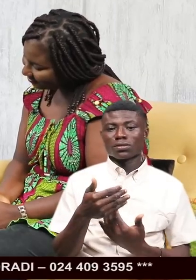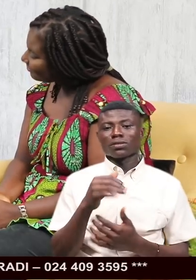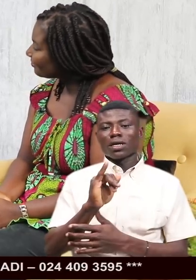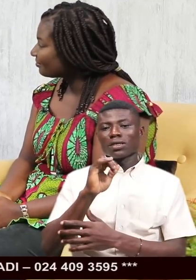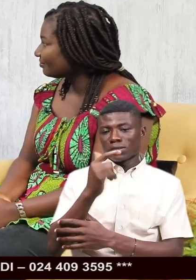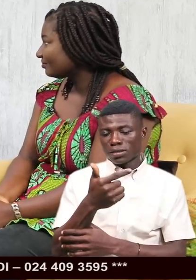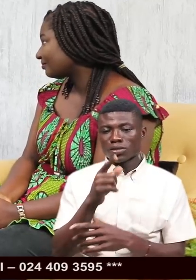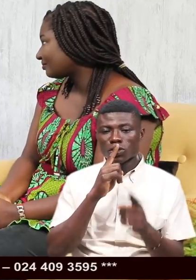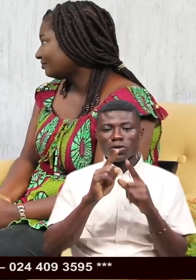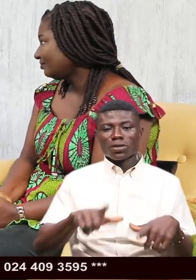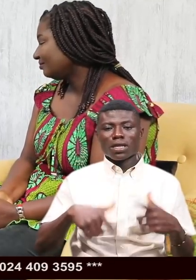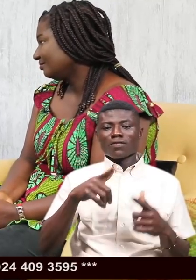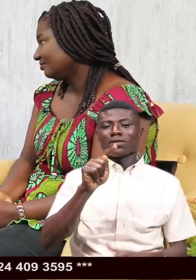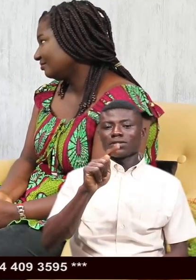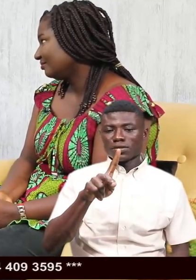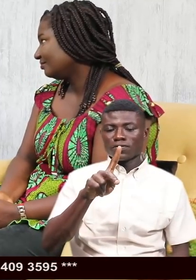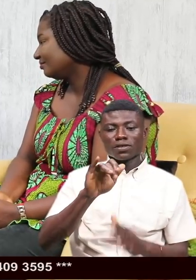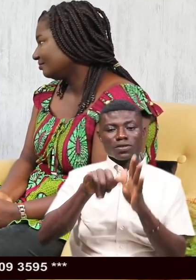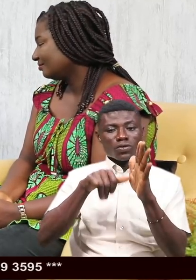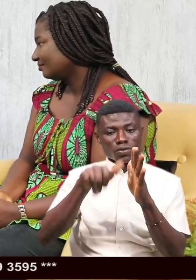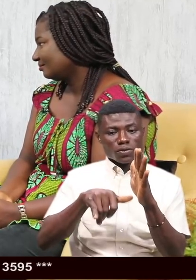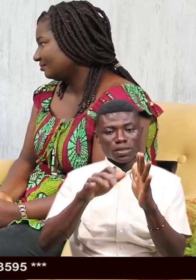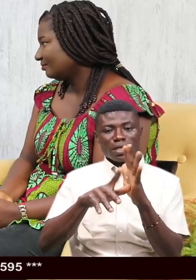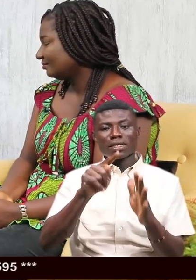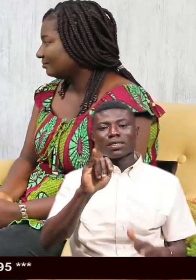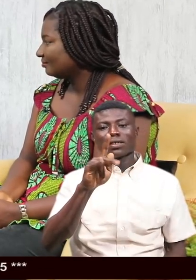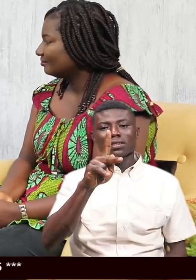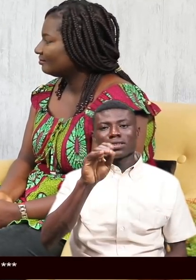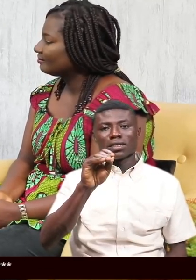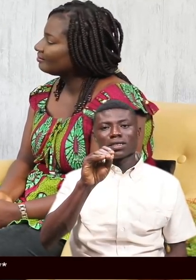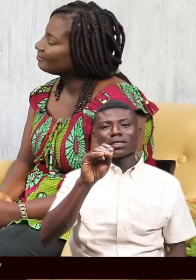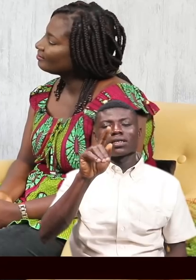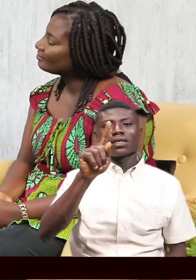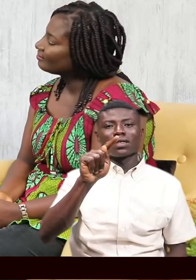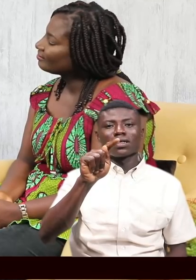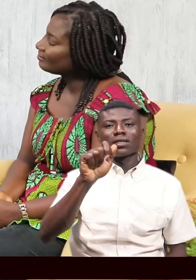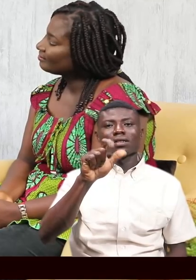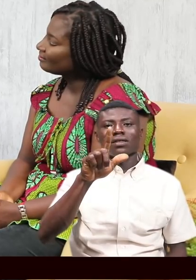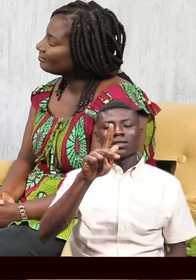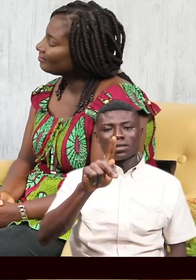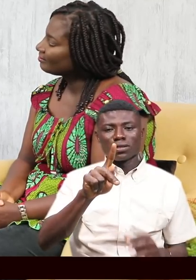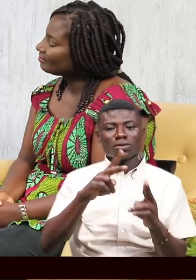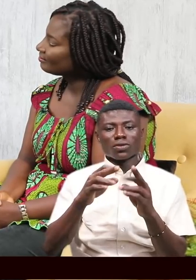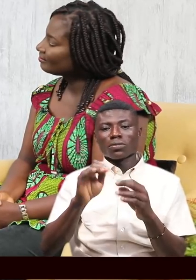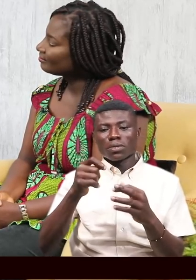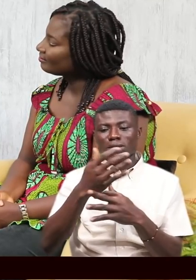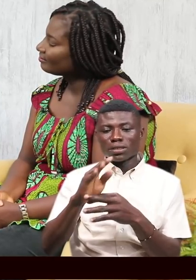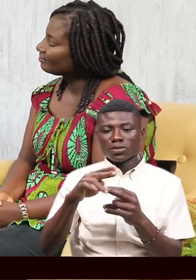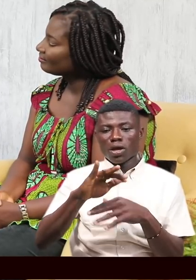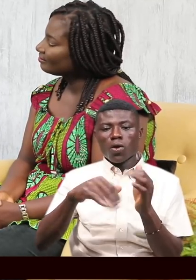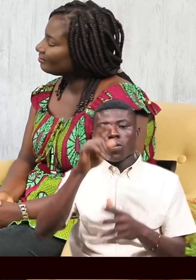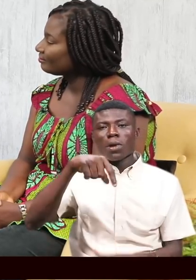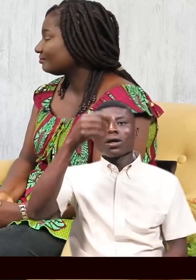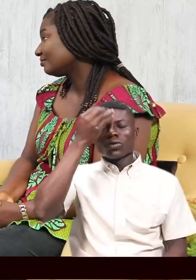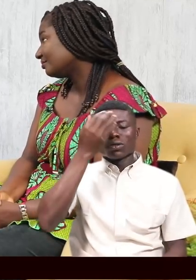and Instagram, Talk Life TV, or YouTube and TikTok. Na yana wa share and post no near the affair of one dream, nanka cranka cra,